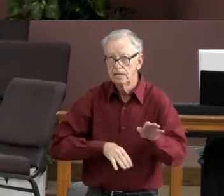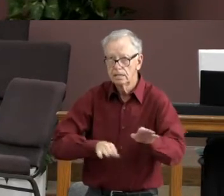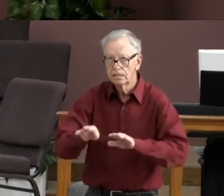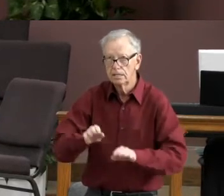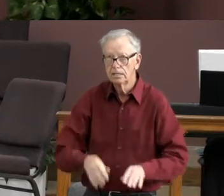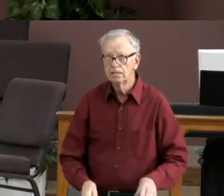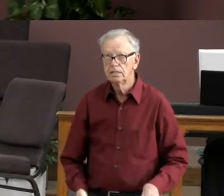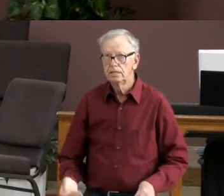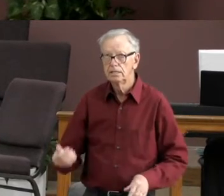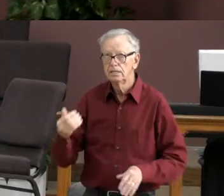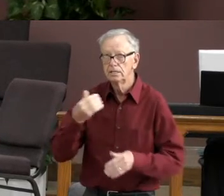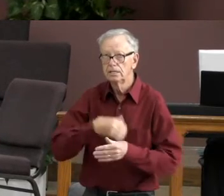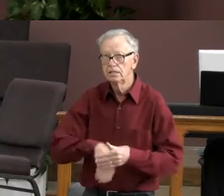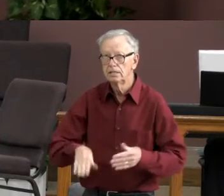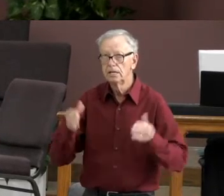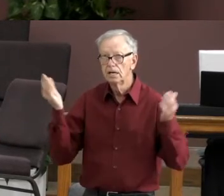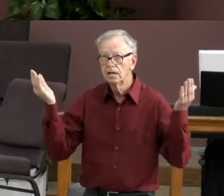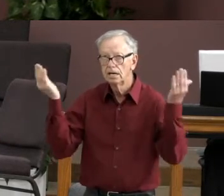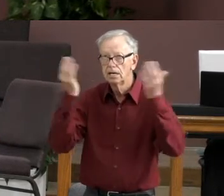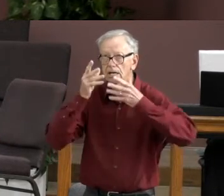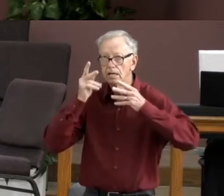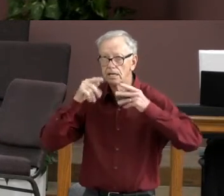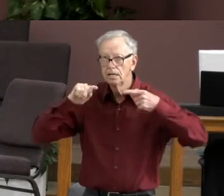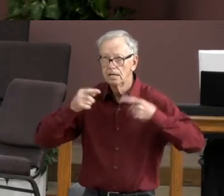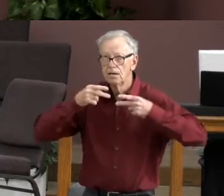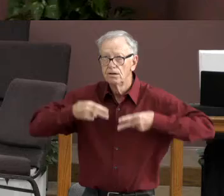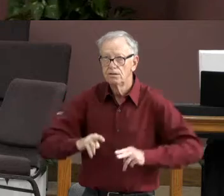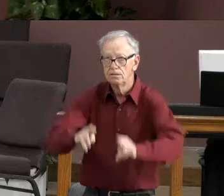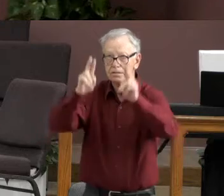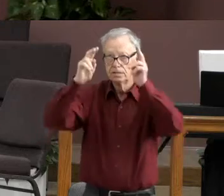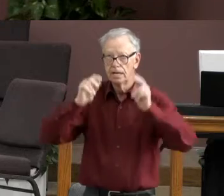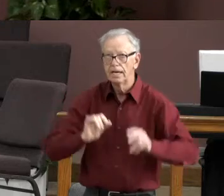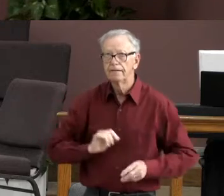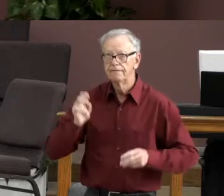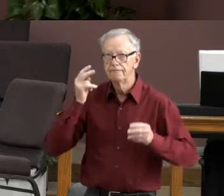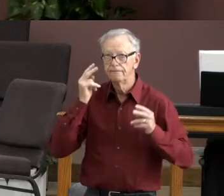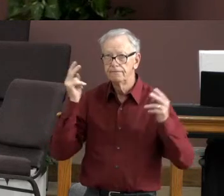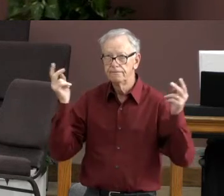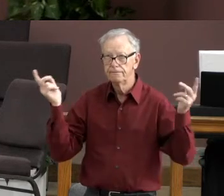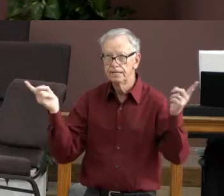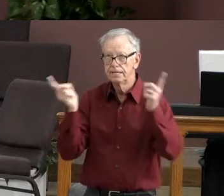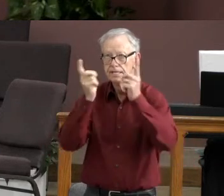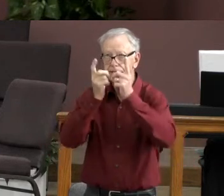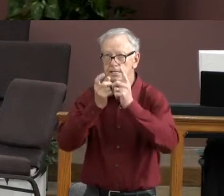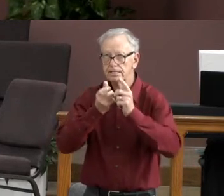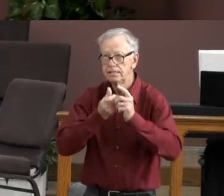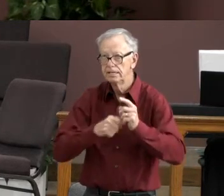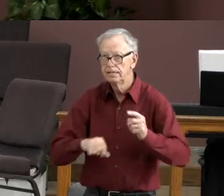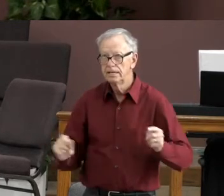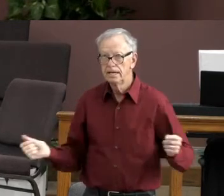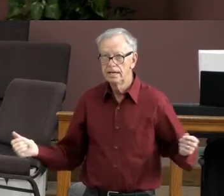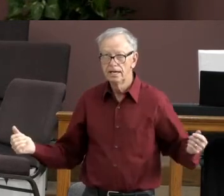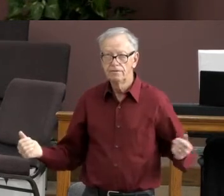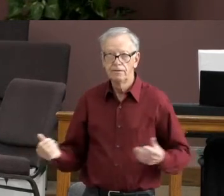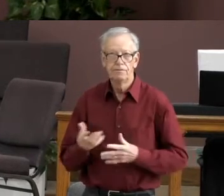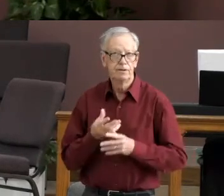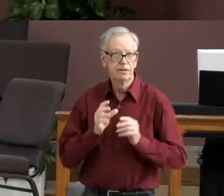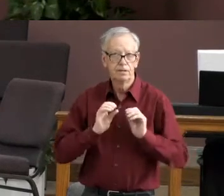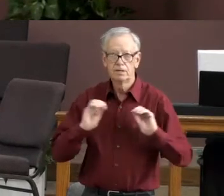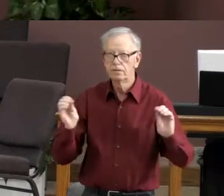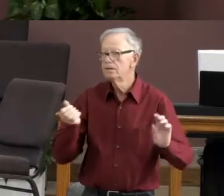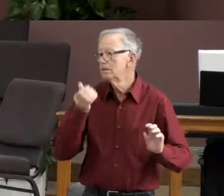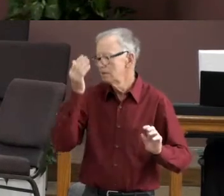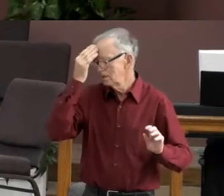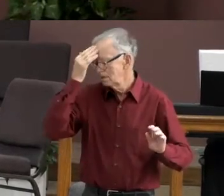walk down this dark and painful road. I can face every